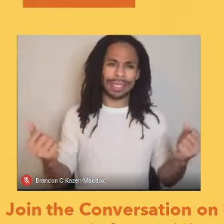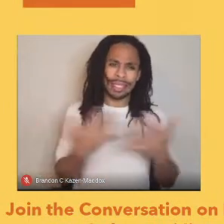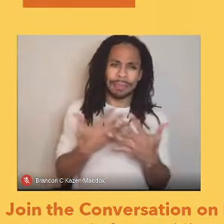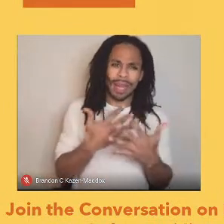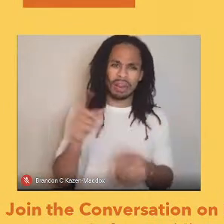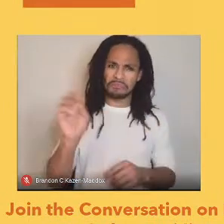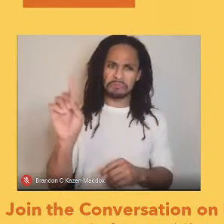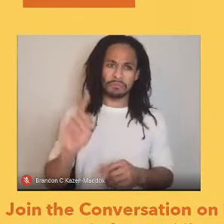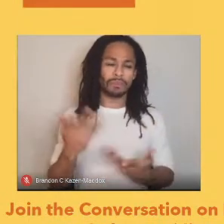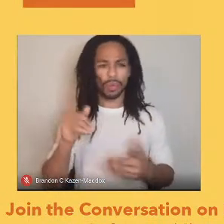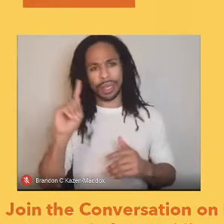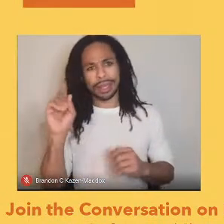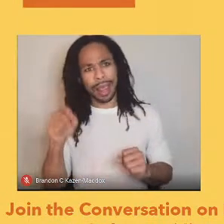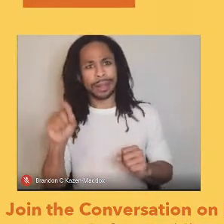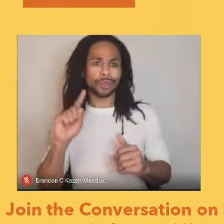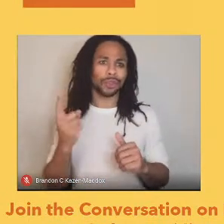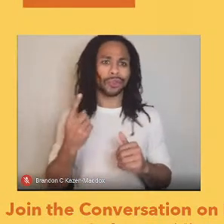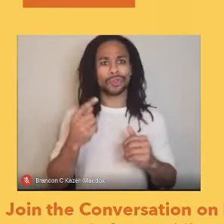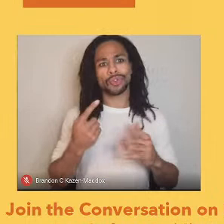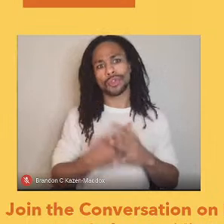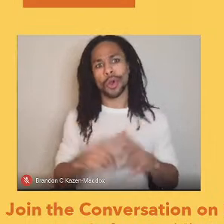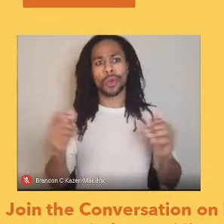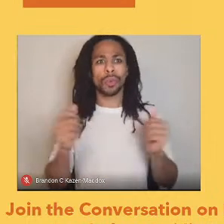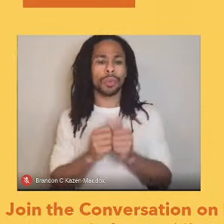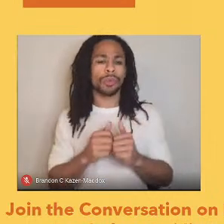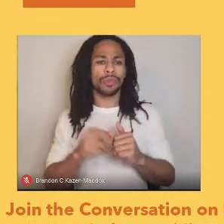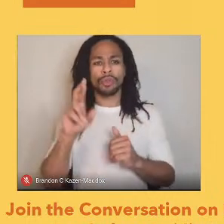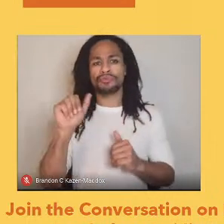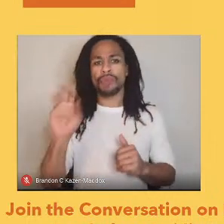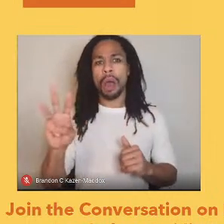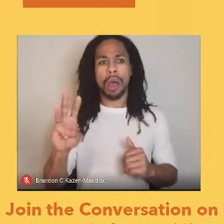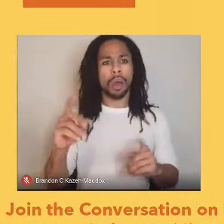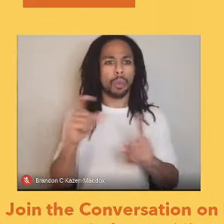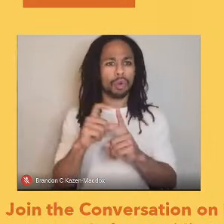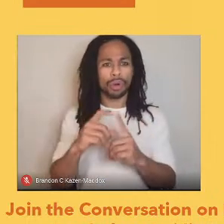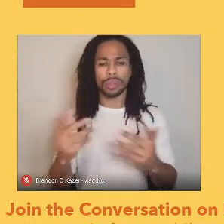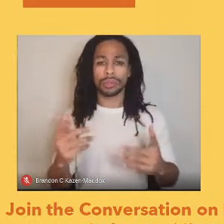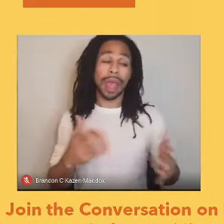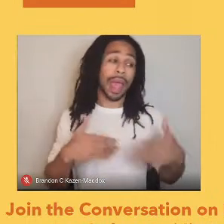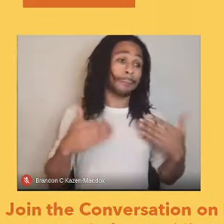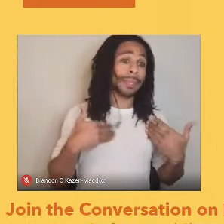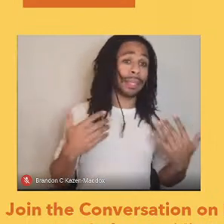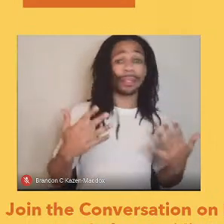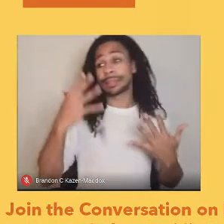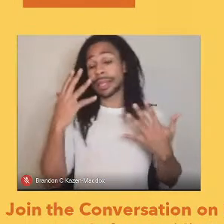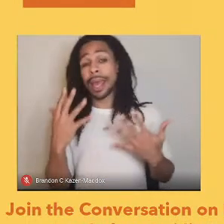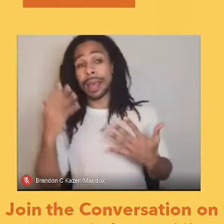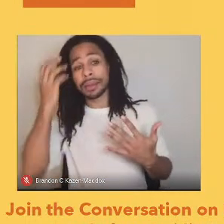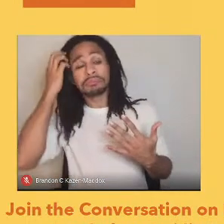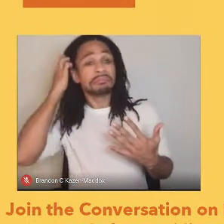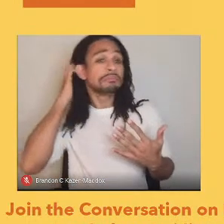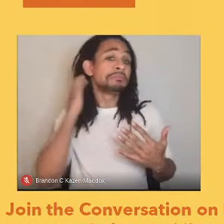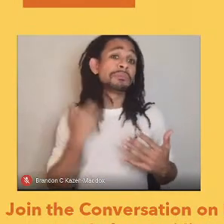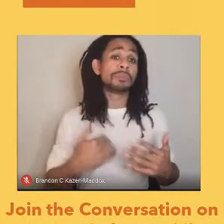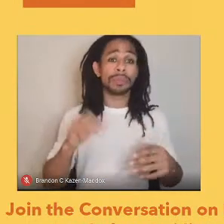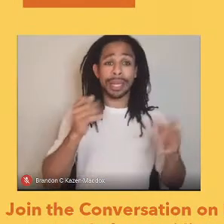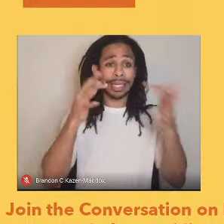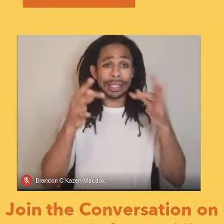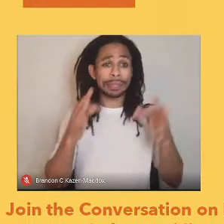with, you know, with just raw words, even if it's just, this is happy or this is sad, just explain kind of what's happening in the